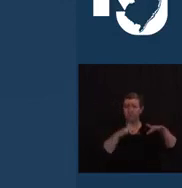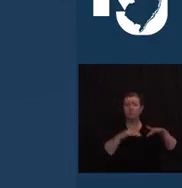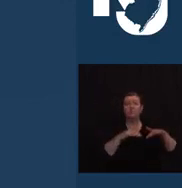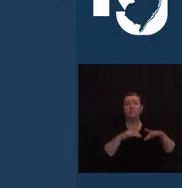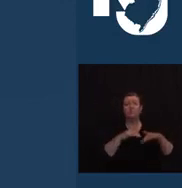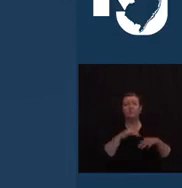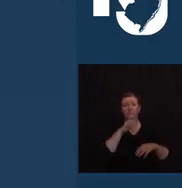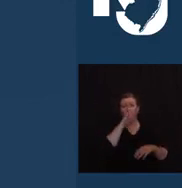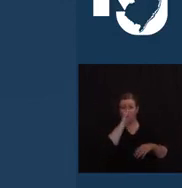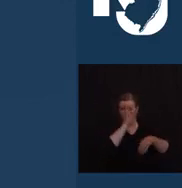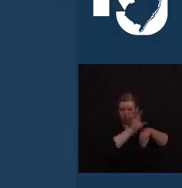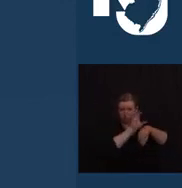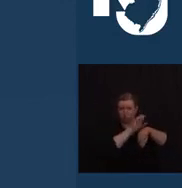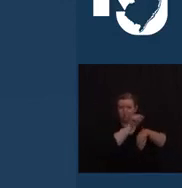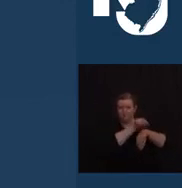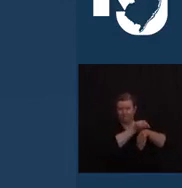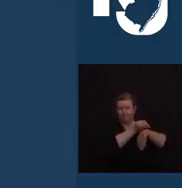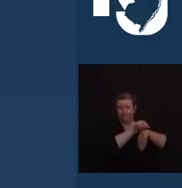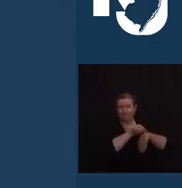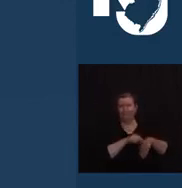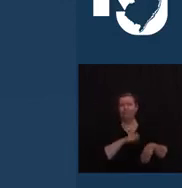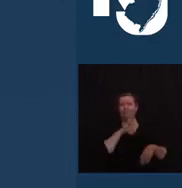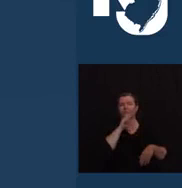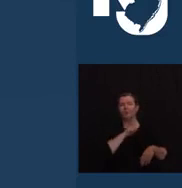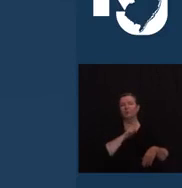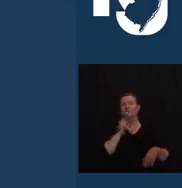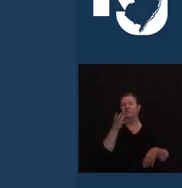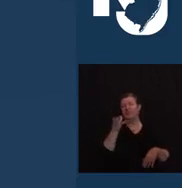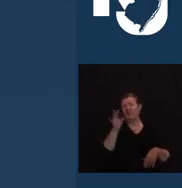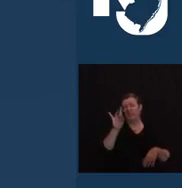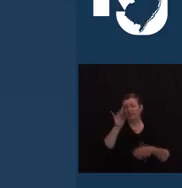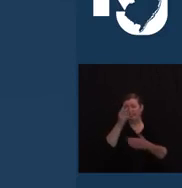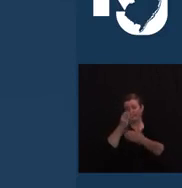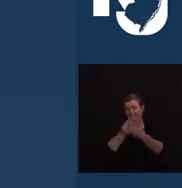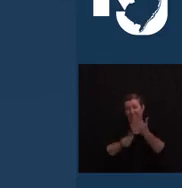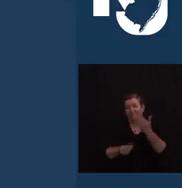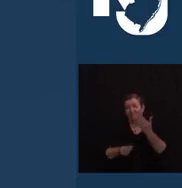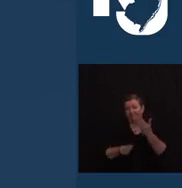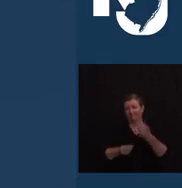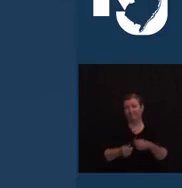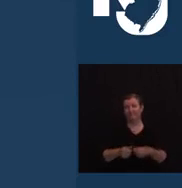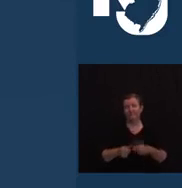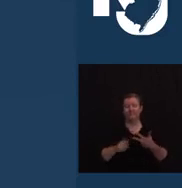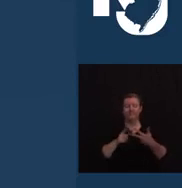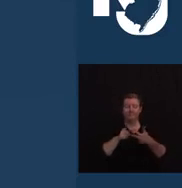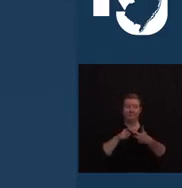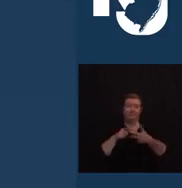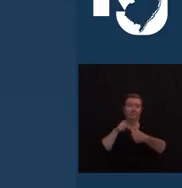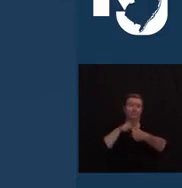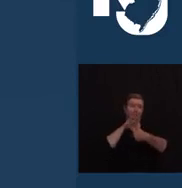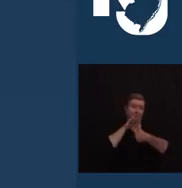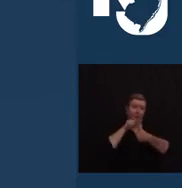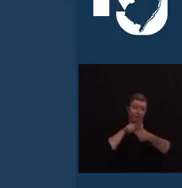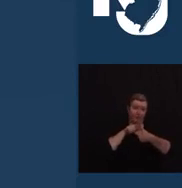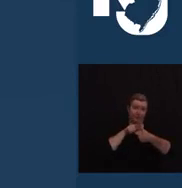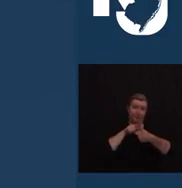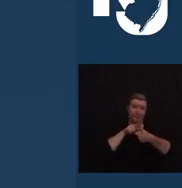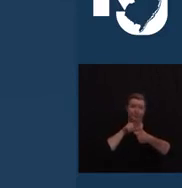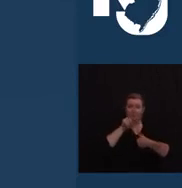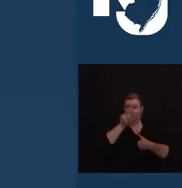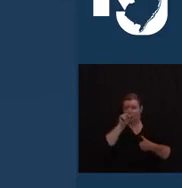old. Eloise, again on the left, was 103 years old and called Montclair home after